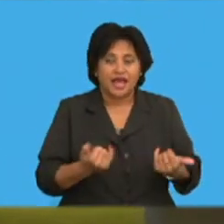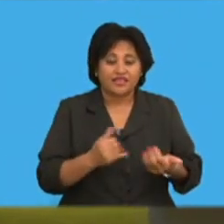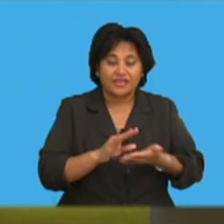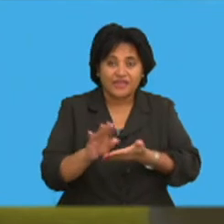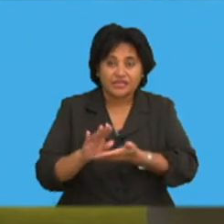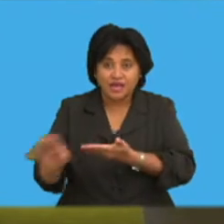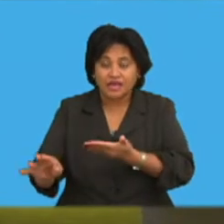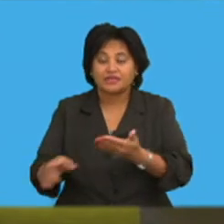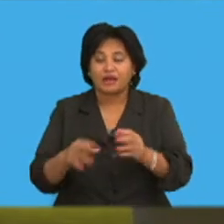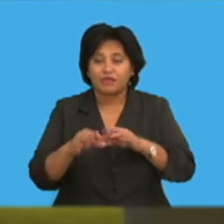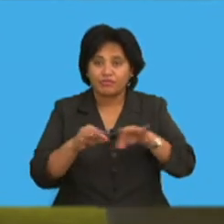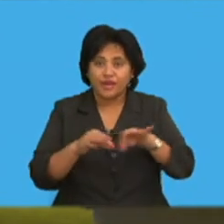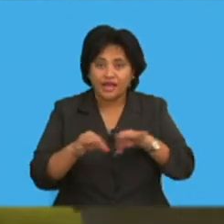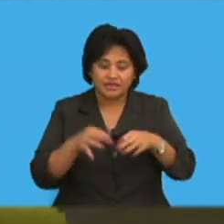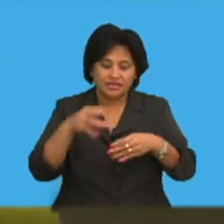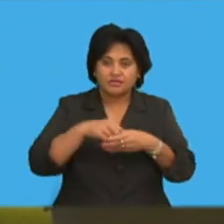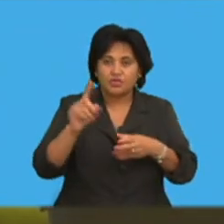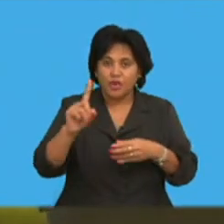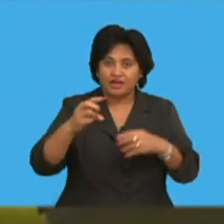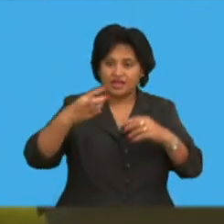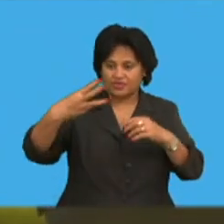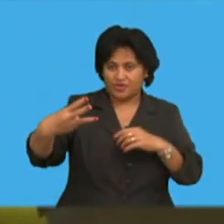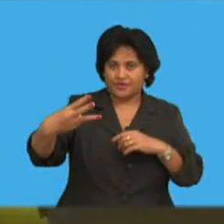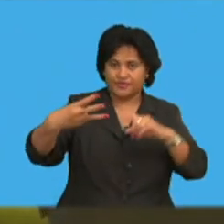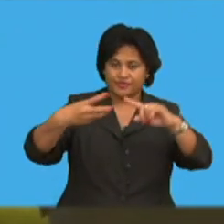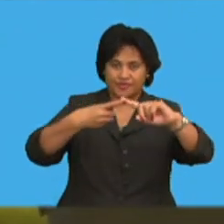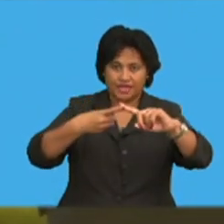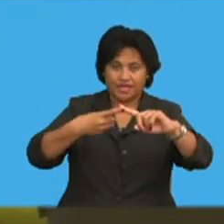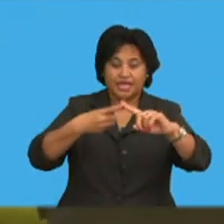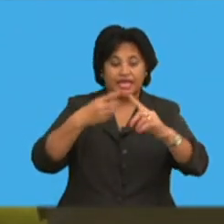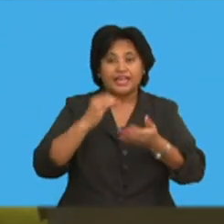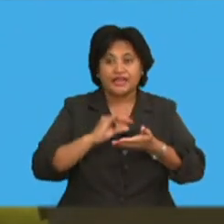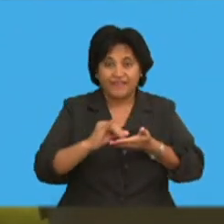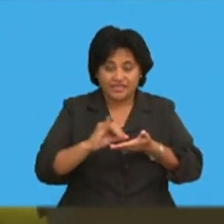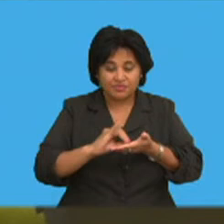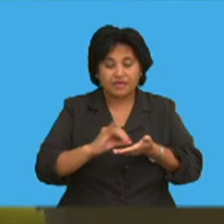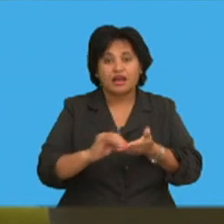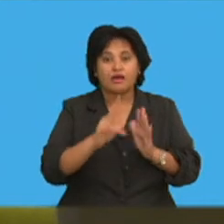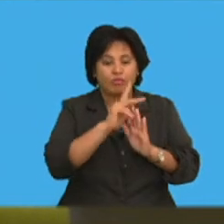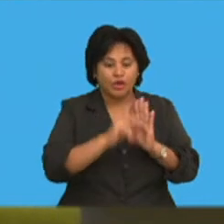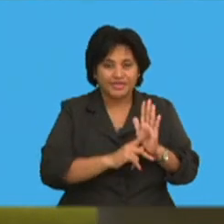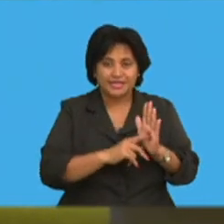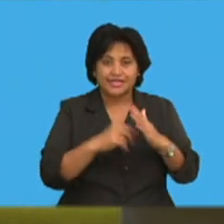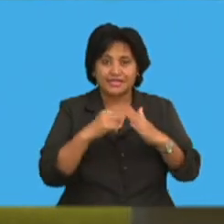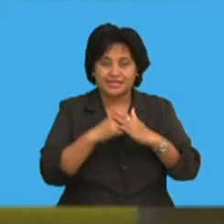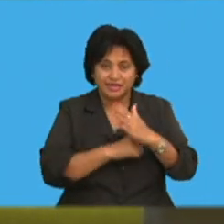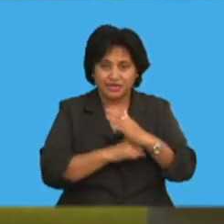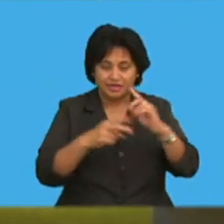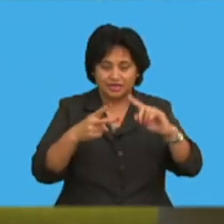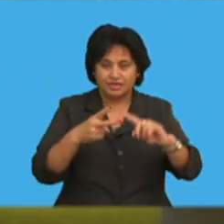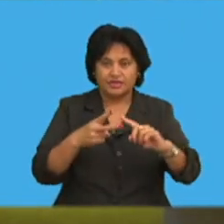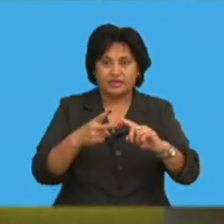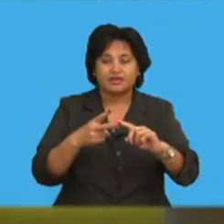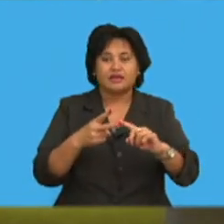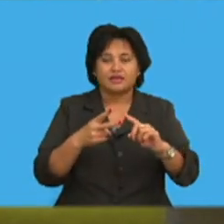Plan will include three things: an investment policy statement, which will set out the objectives and principles that will achieve the